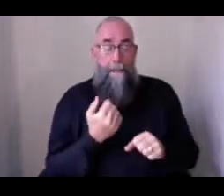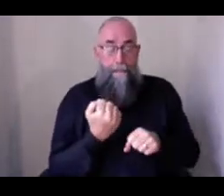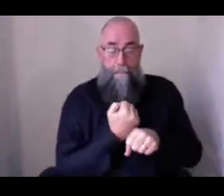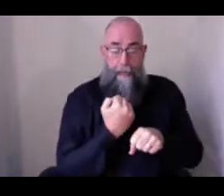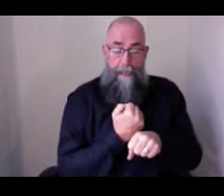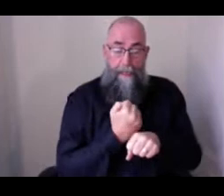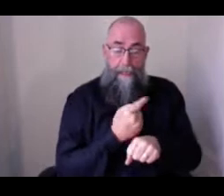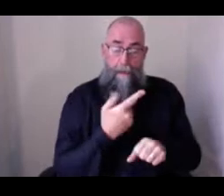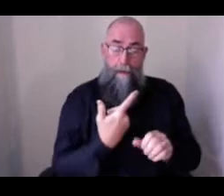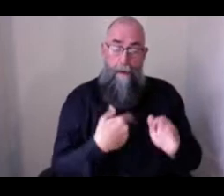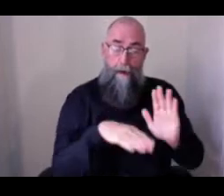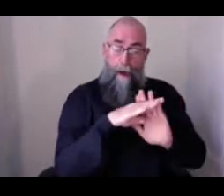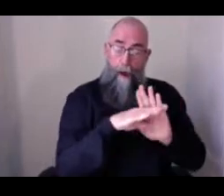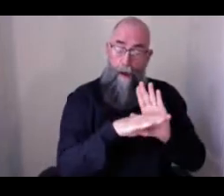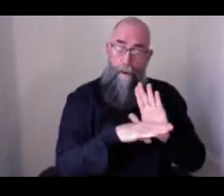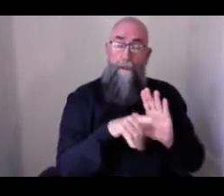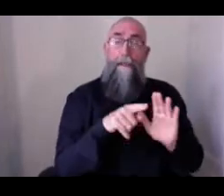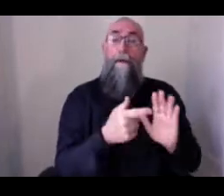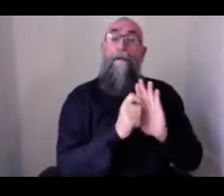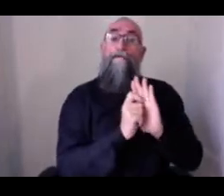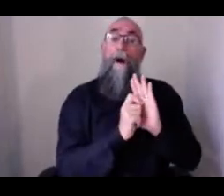have been written by staff